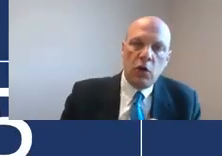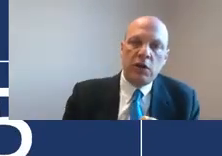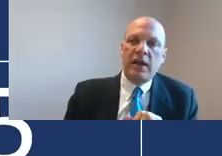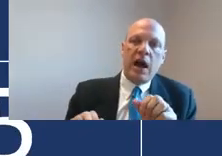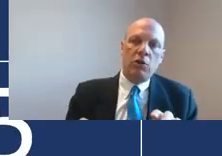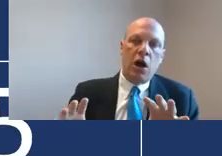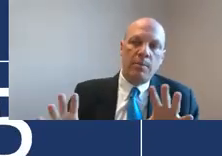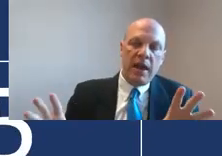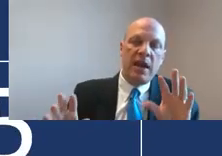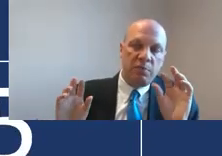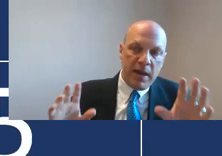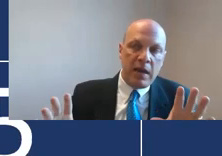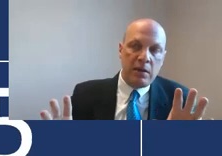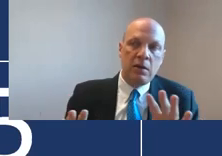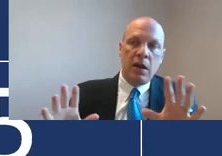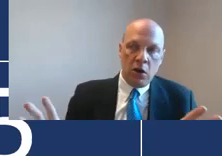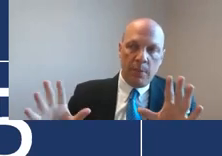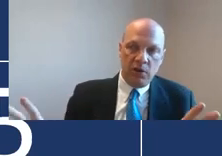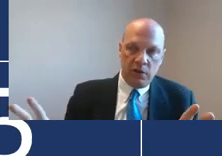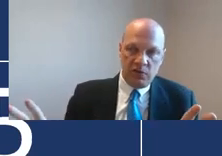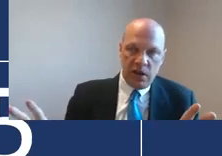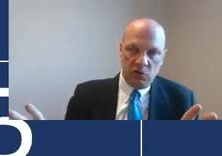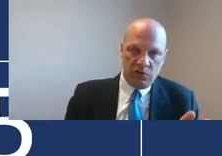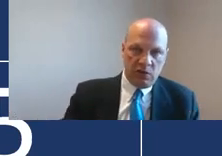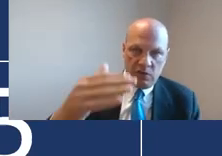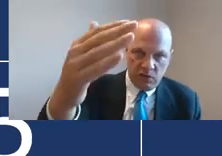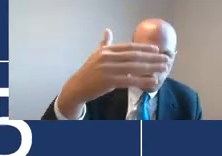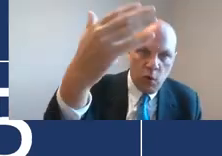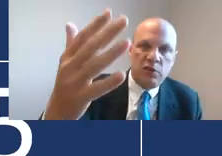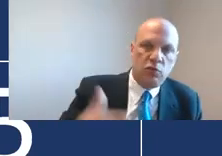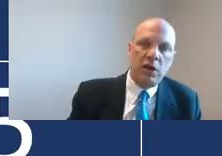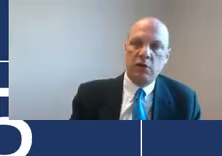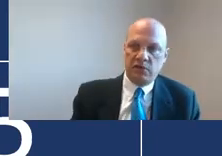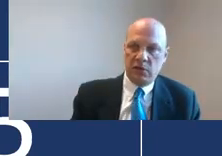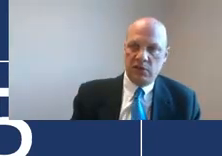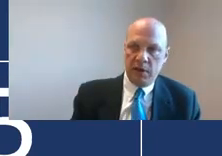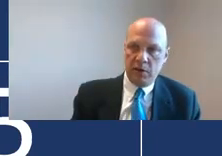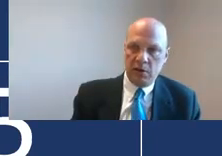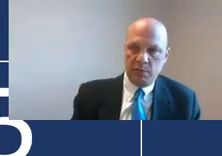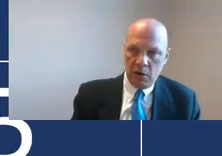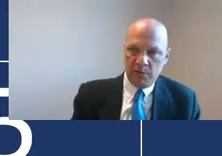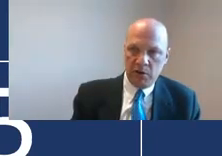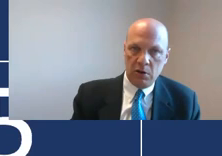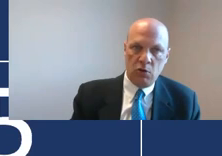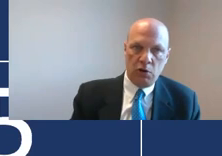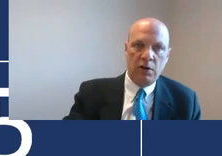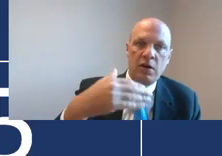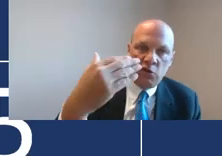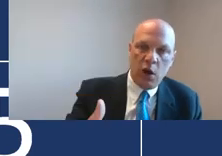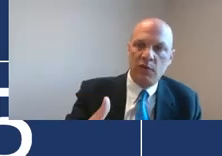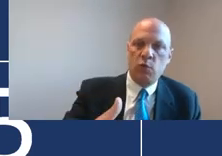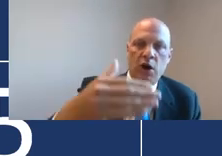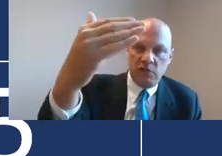And if you look at how long MAID has been an option in those 10 jurisdictions, right? 23 years it's been an option in